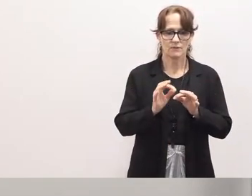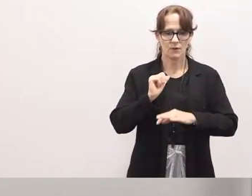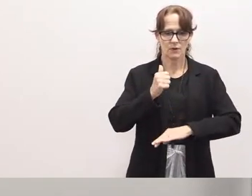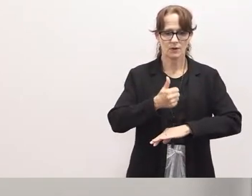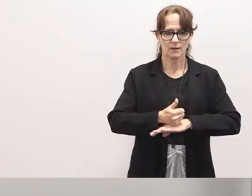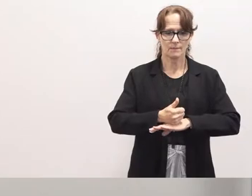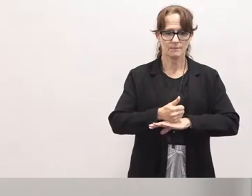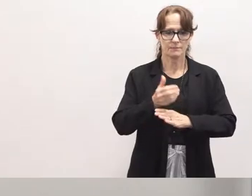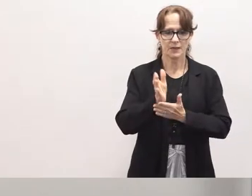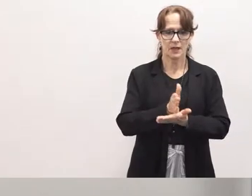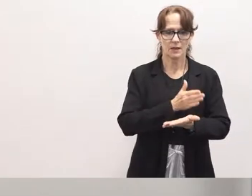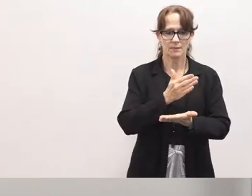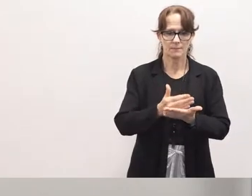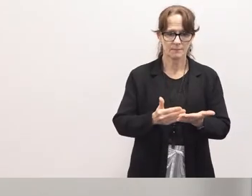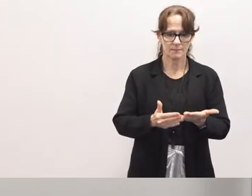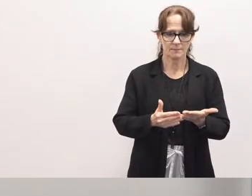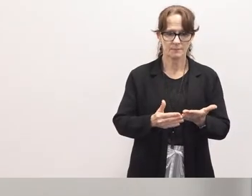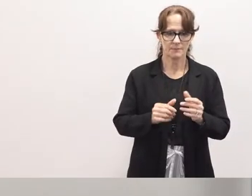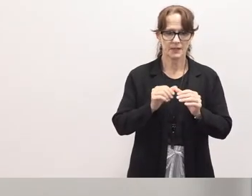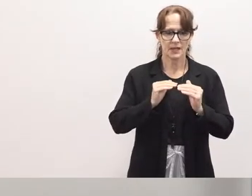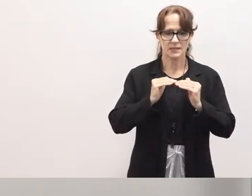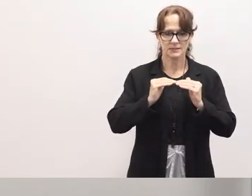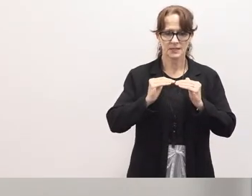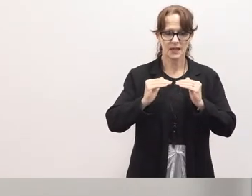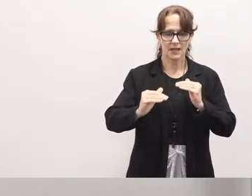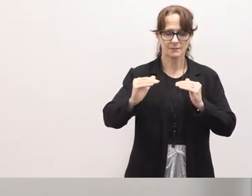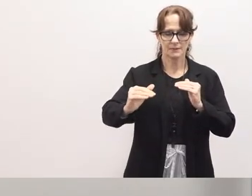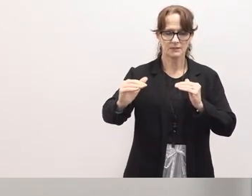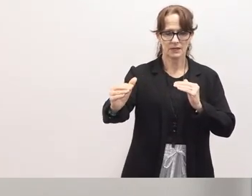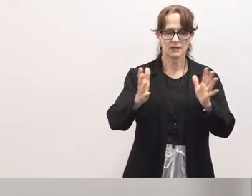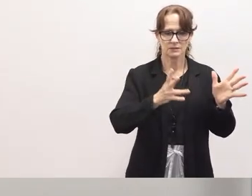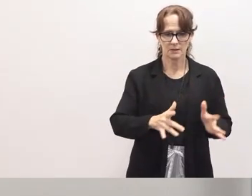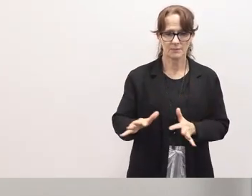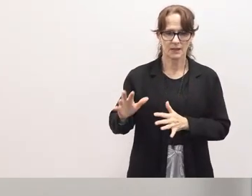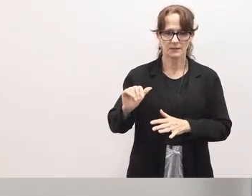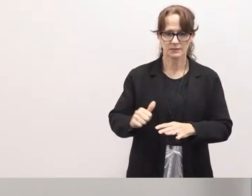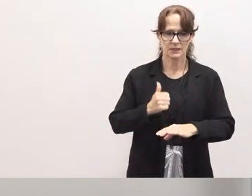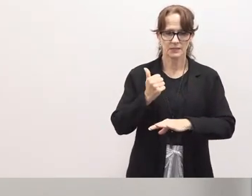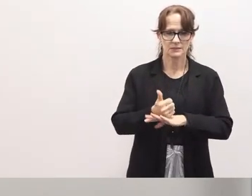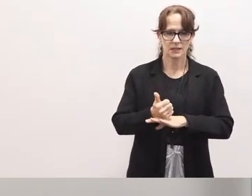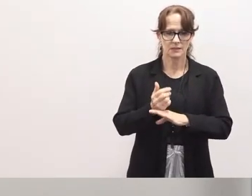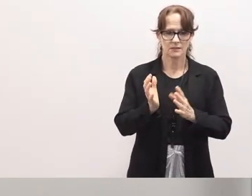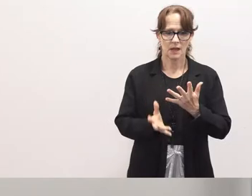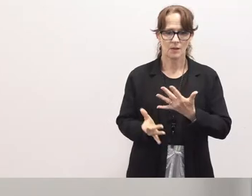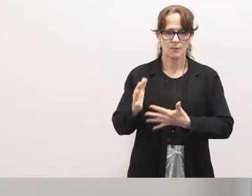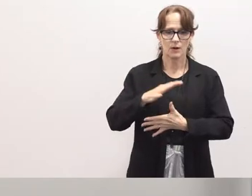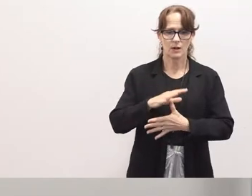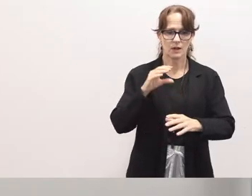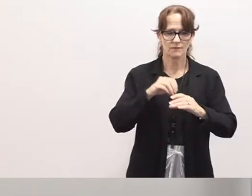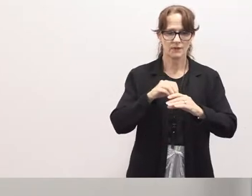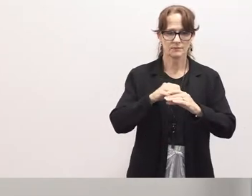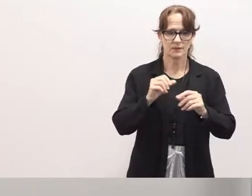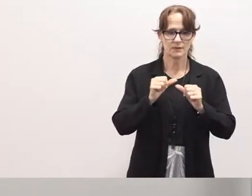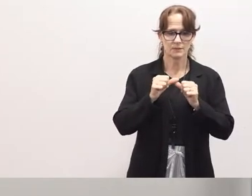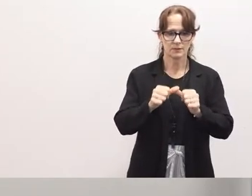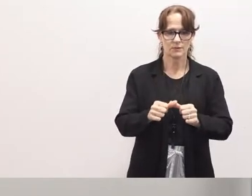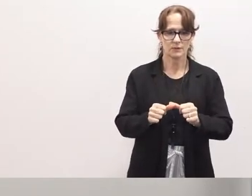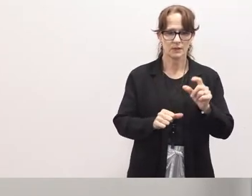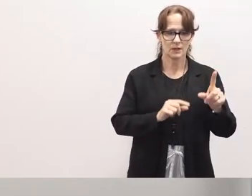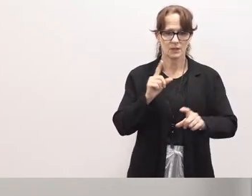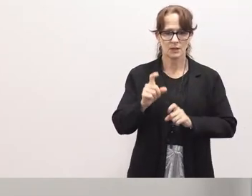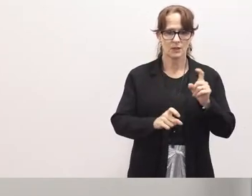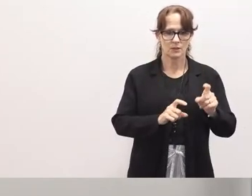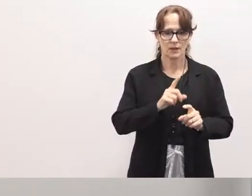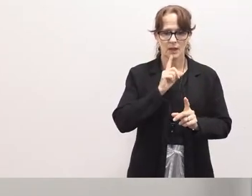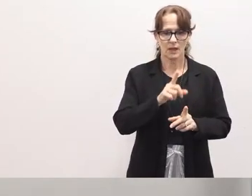establishing a budget fiscal stabilization plan, as well as setting our priority investments to be continued. So if there are any questions on the